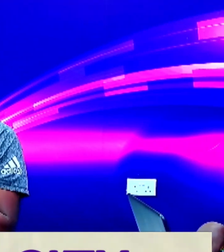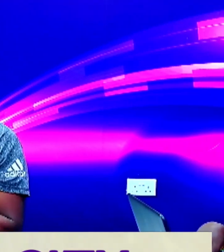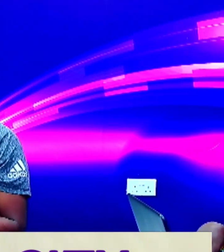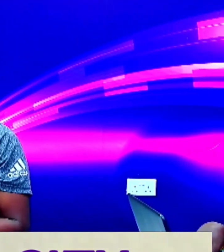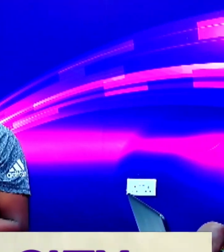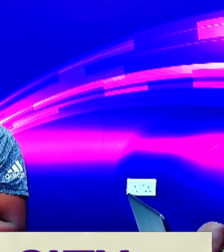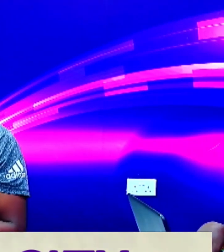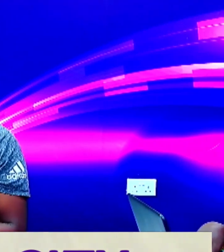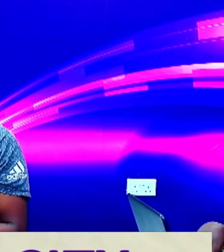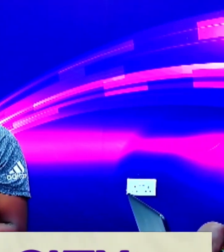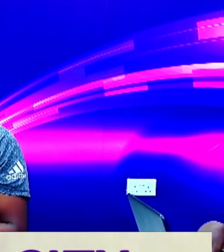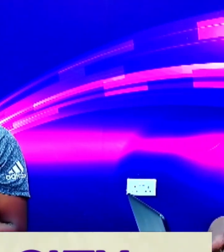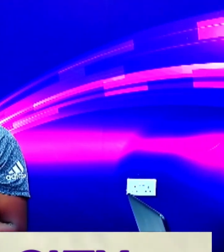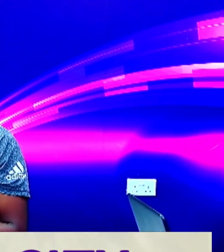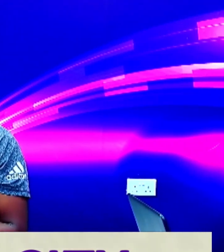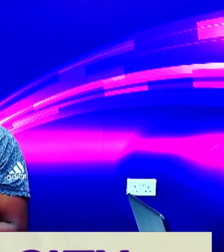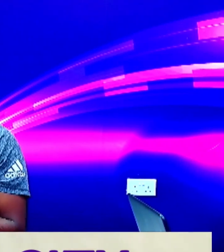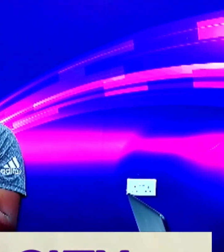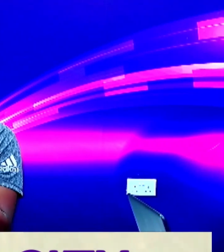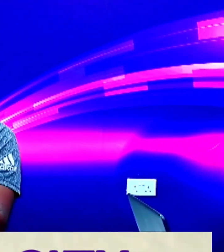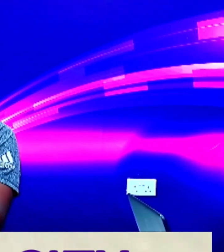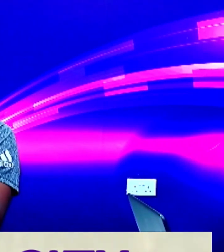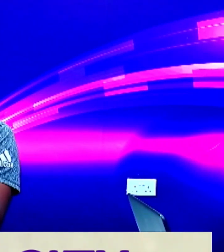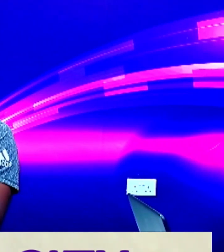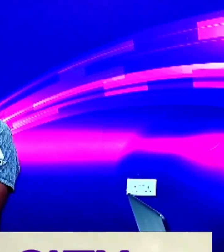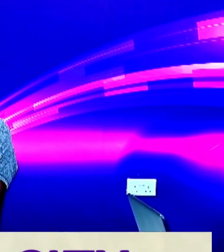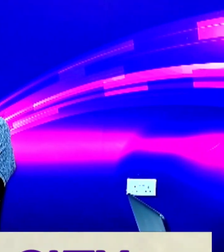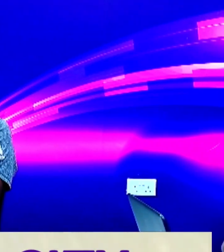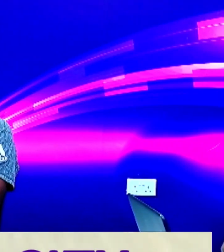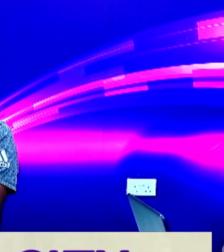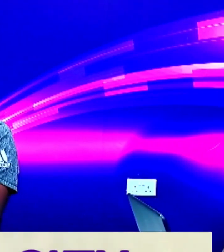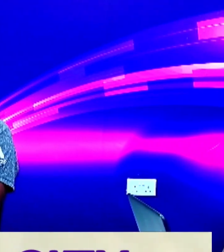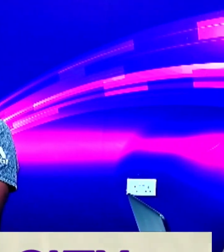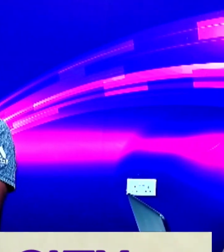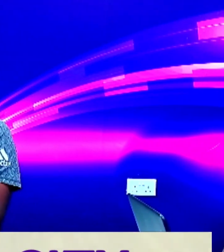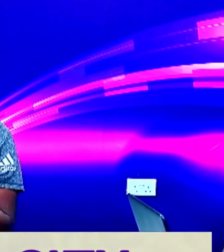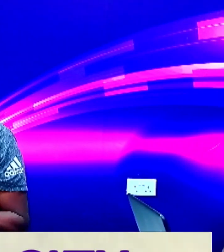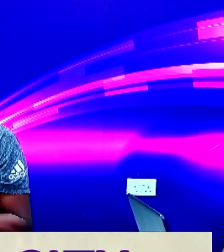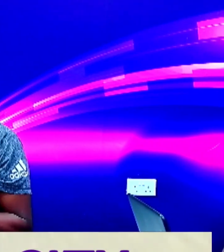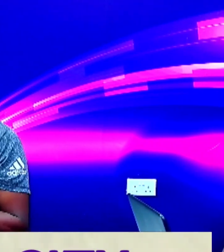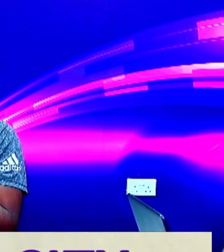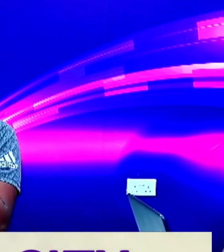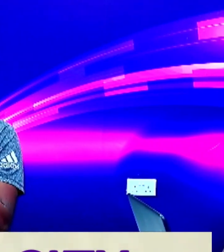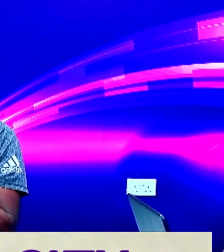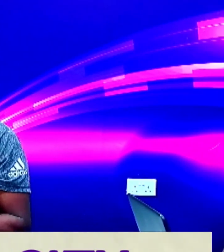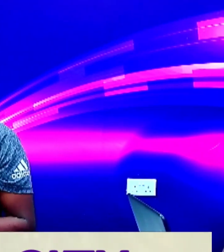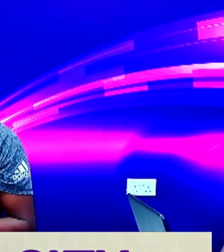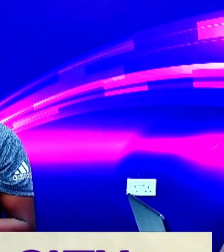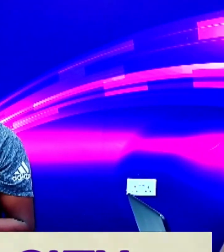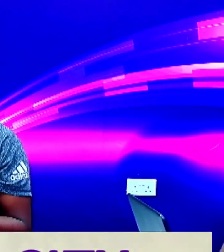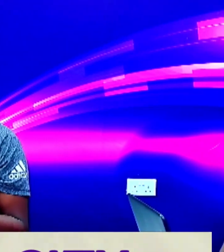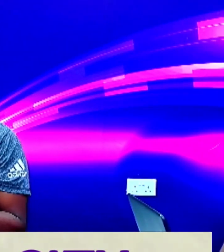we have it is the best volleyball team in Africa. Yeah. So it will help and also motivate women